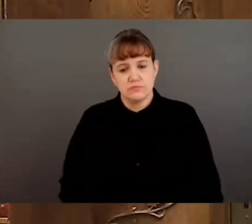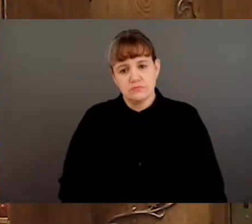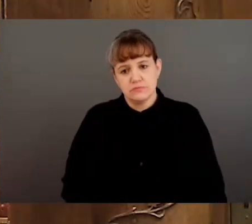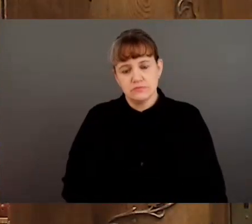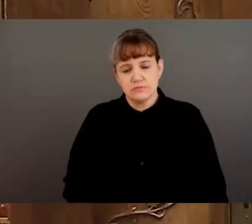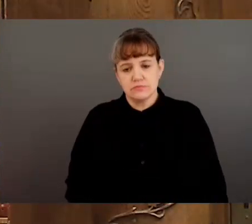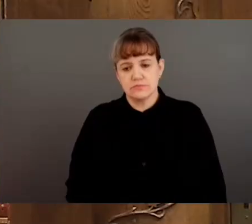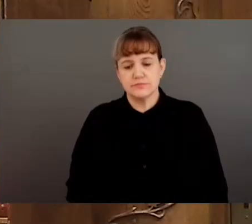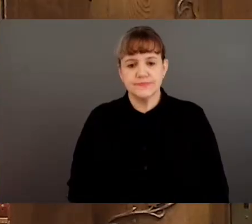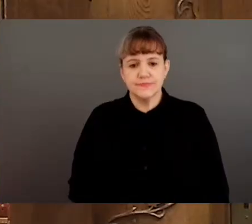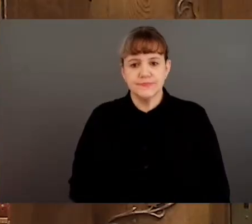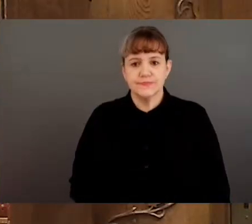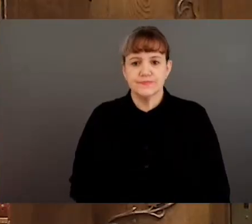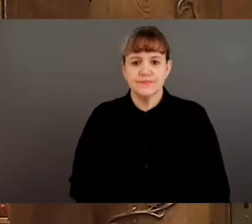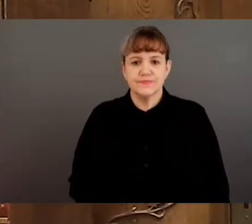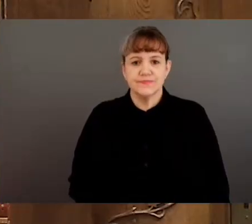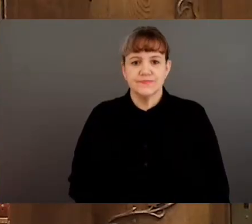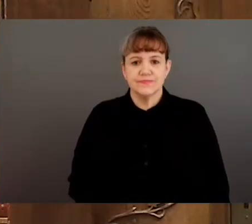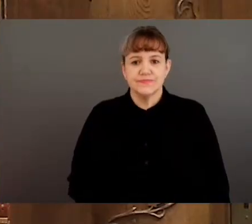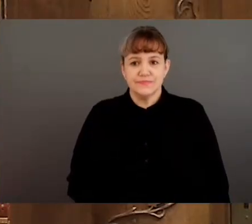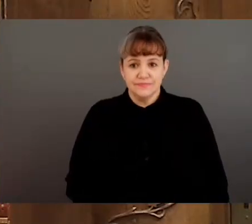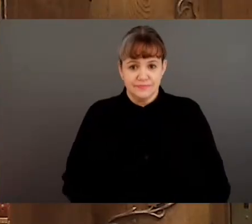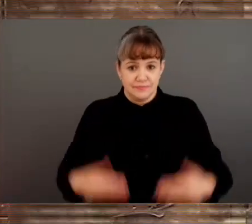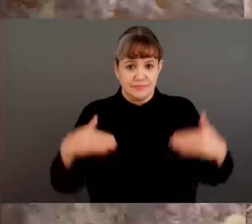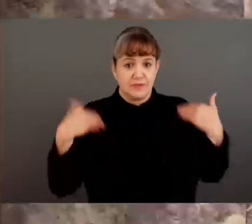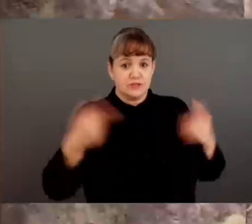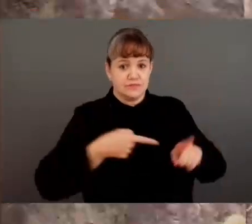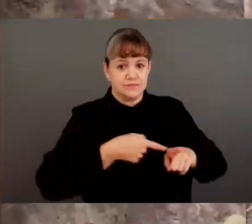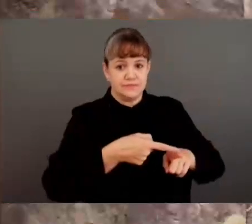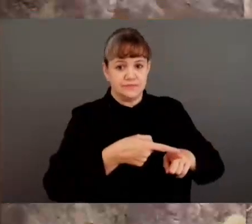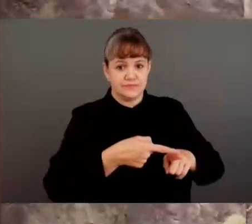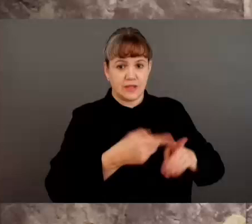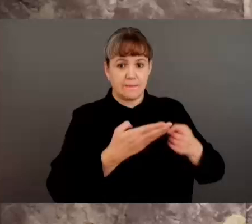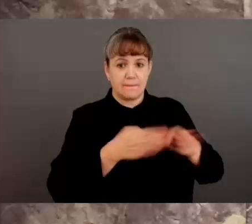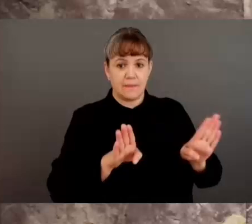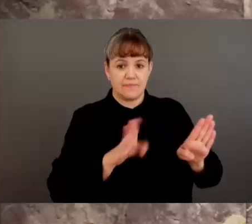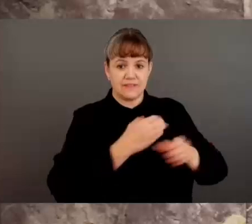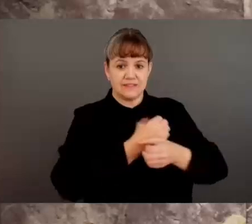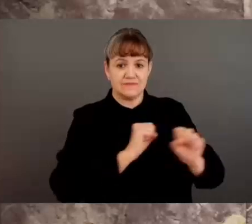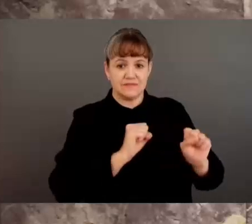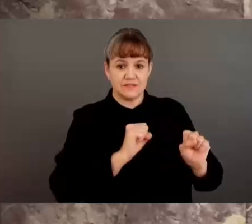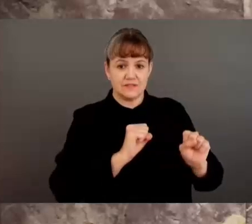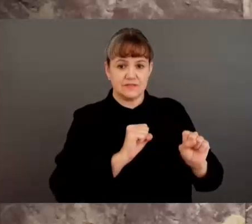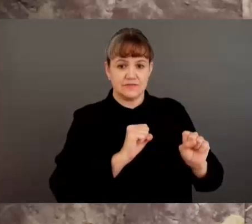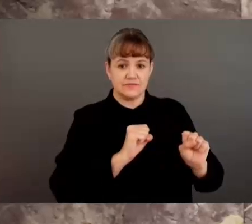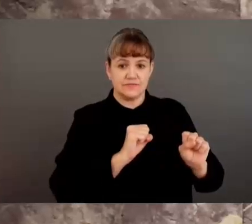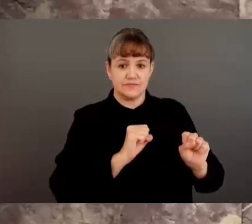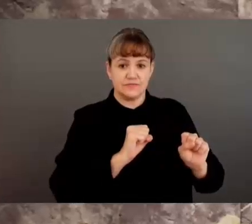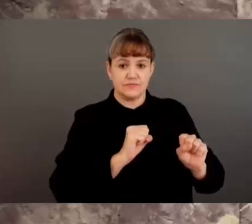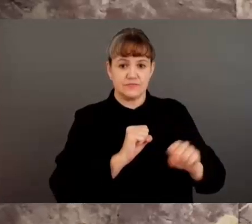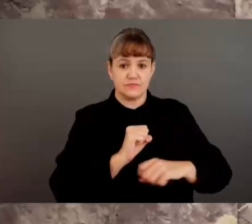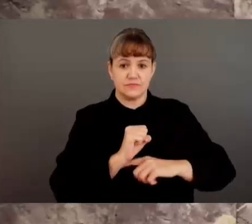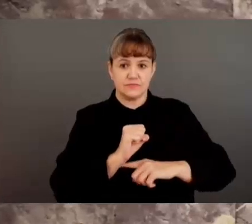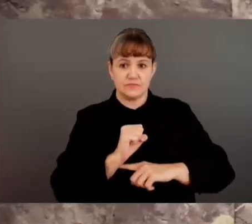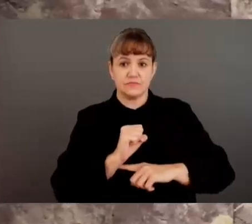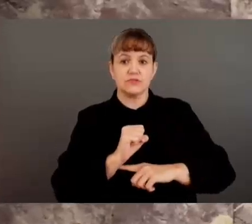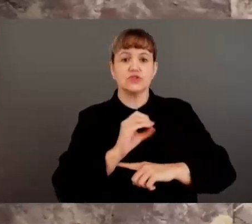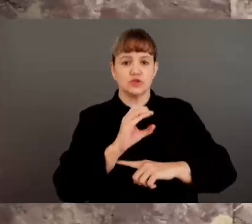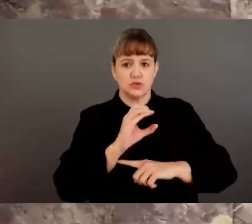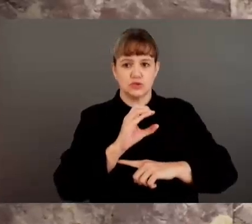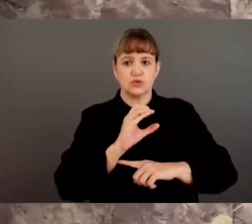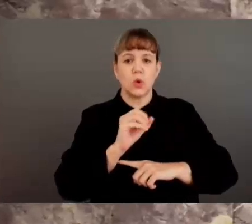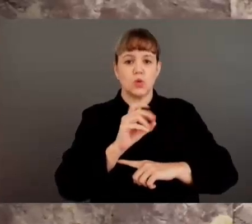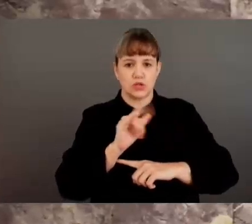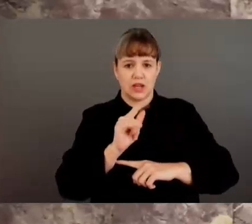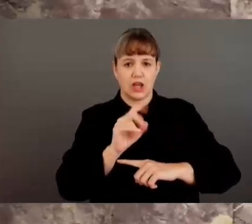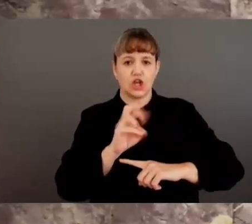Minister of Public Safety and Solicitor General. Thank you very much, Speaker, and thank you to the member opposite for the